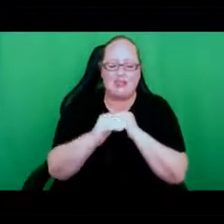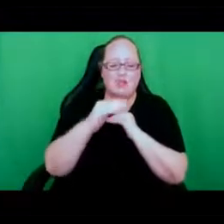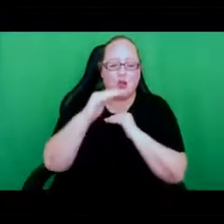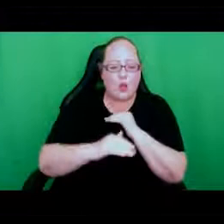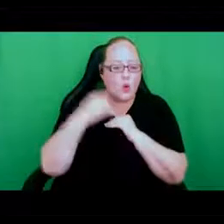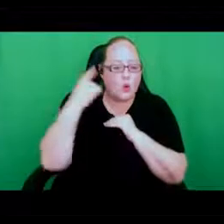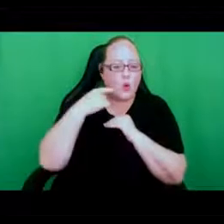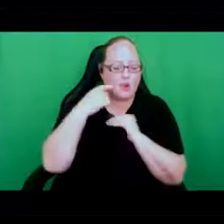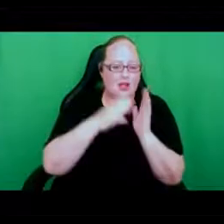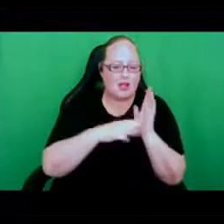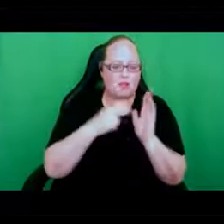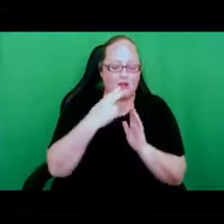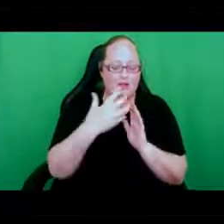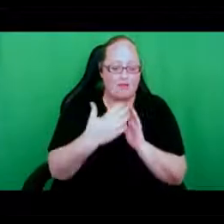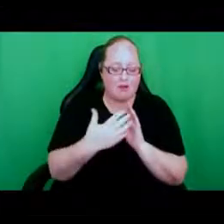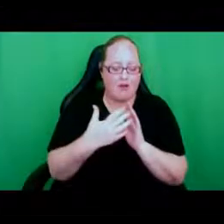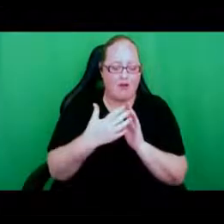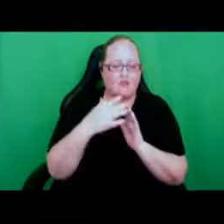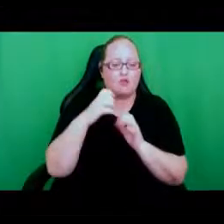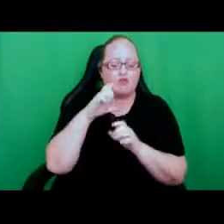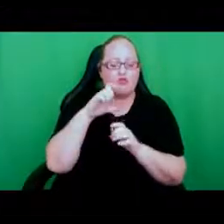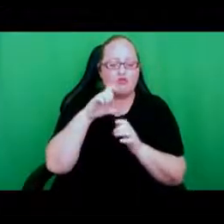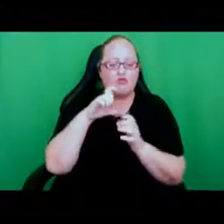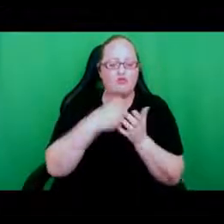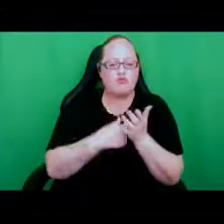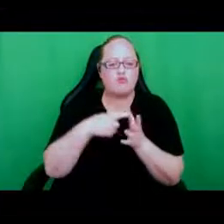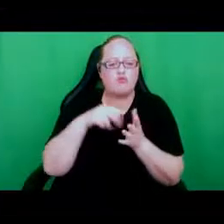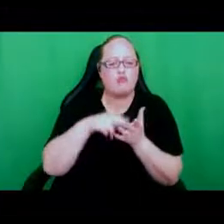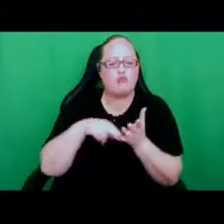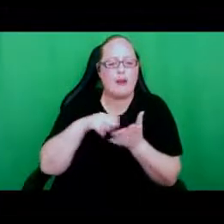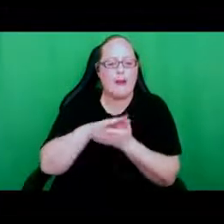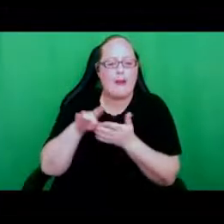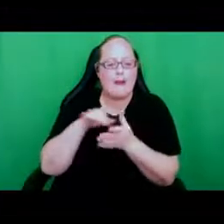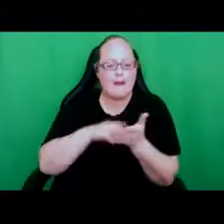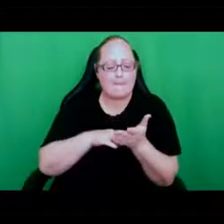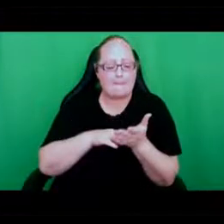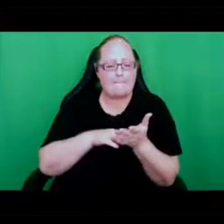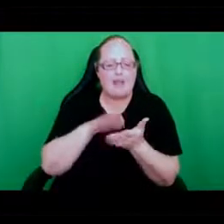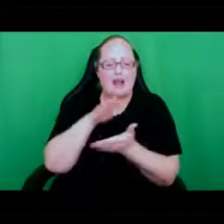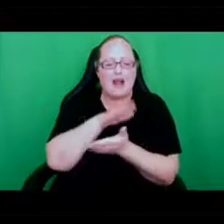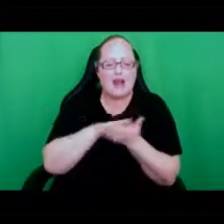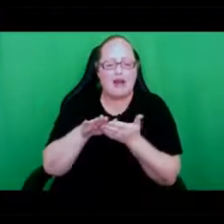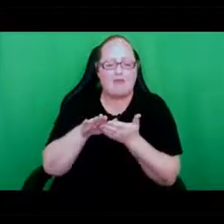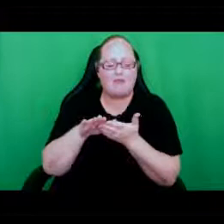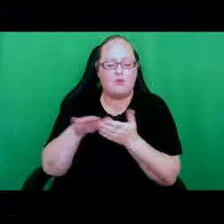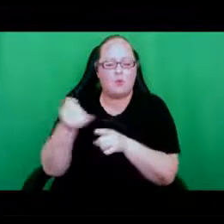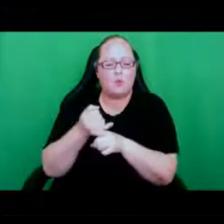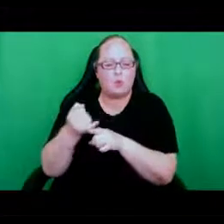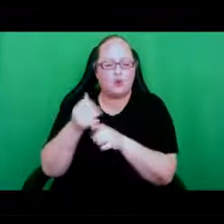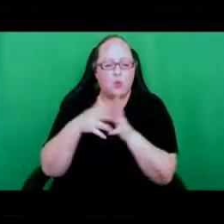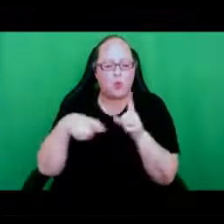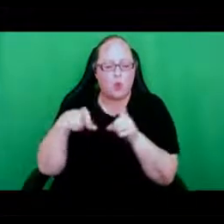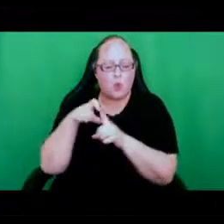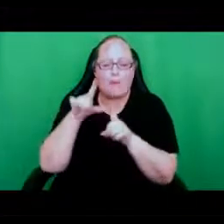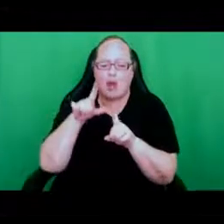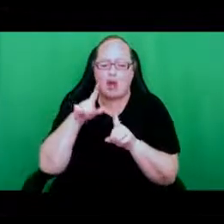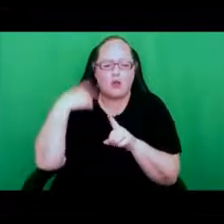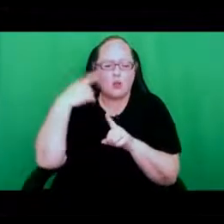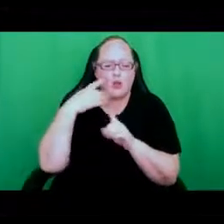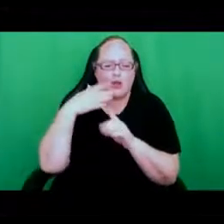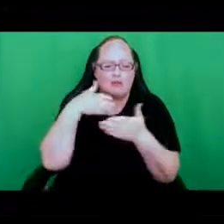Cranham and Harold Wood Ward, but why don't we have noise barriers here? Gary, can you pick up both those